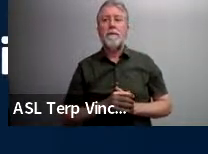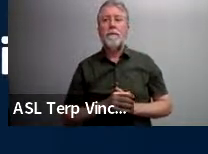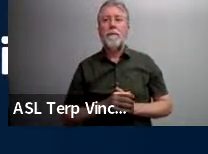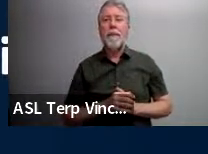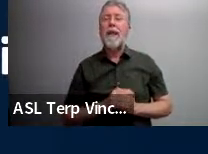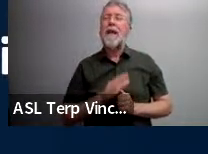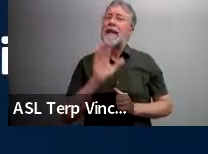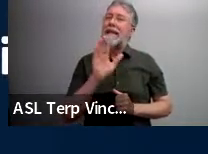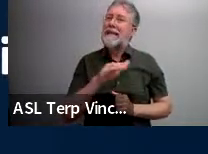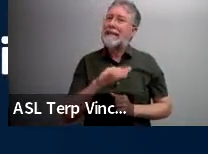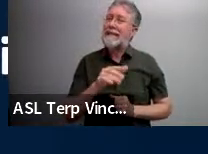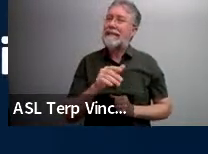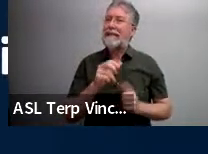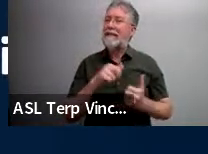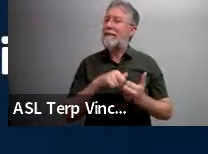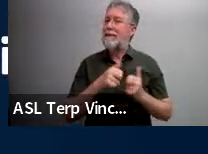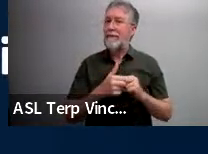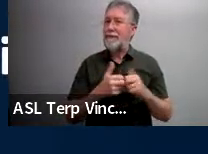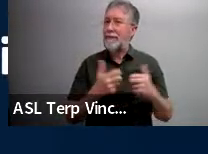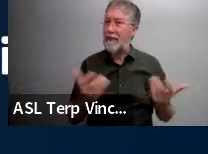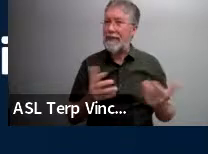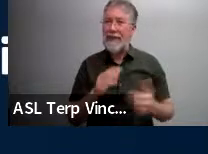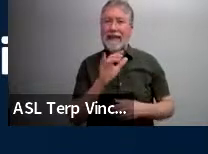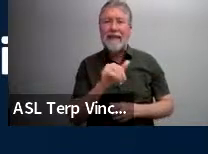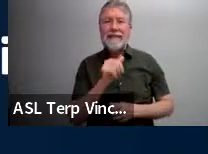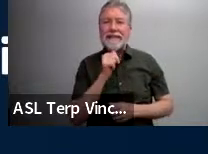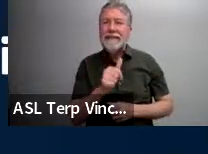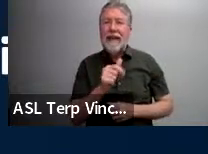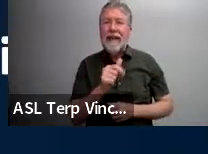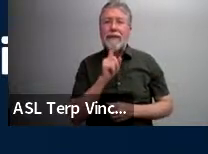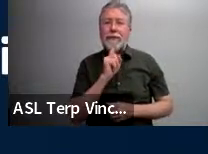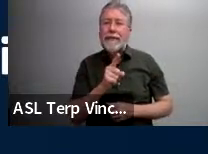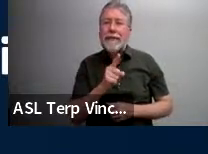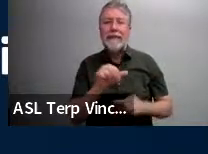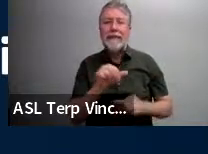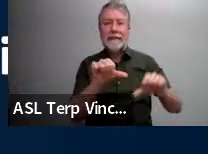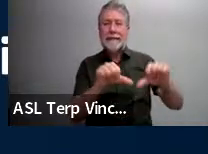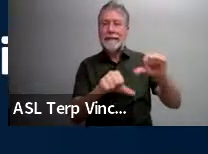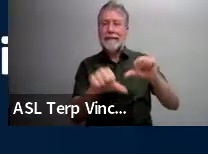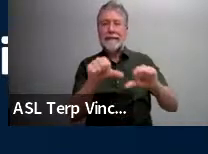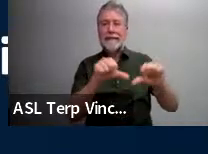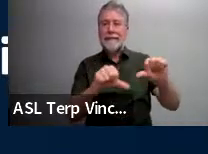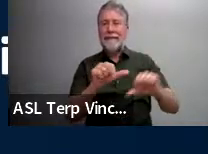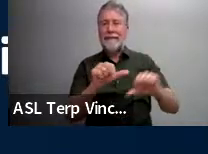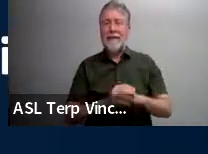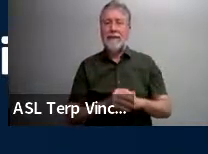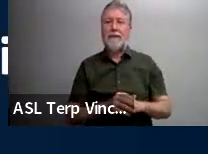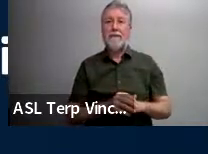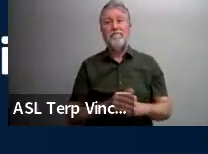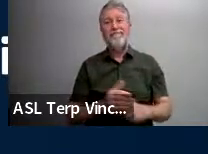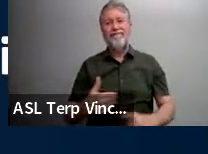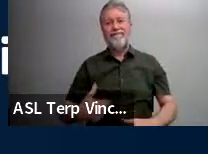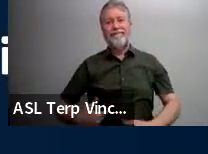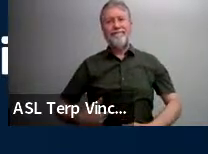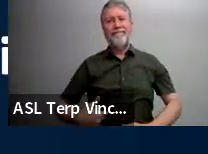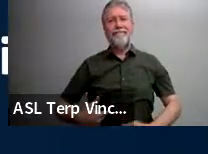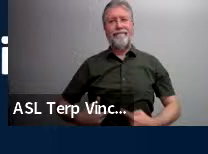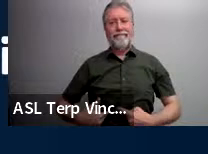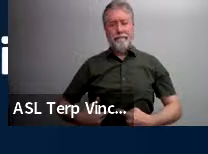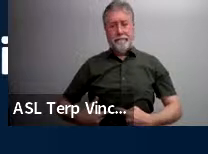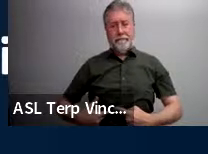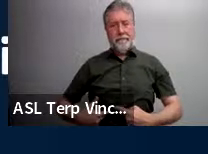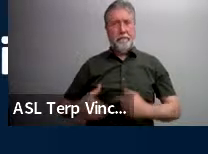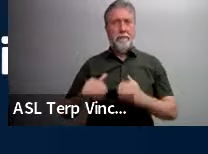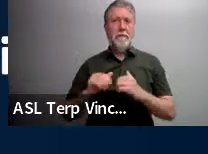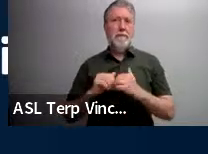exact science. And therefore, making decisions in the absence